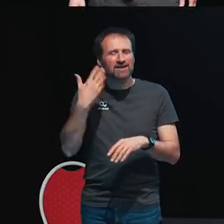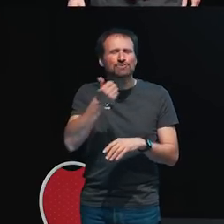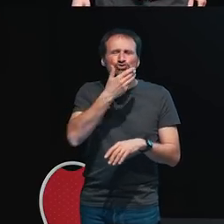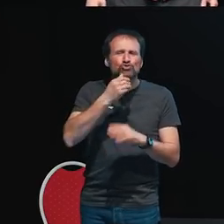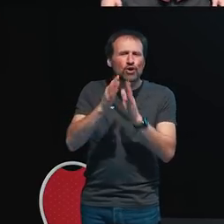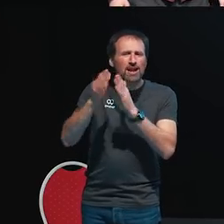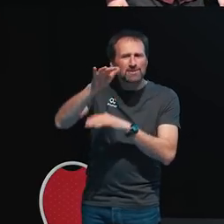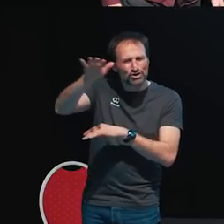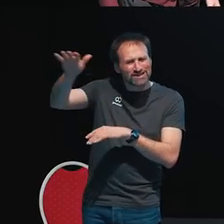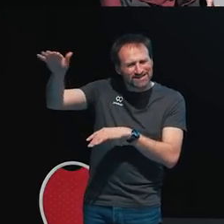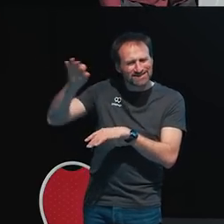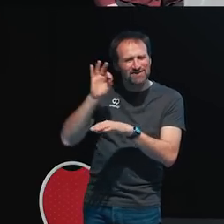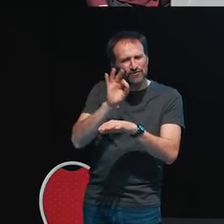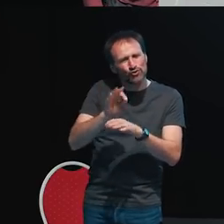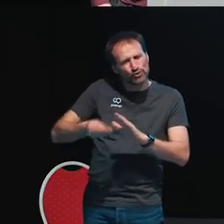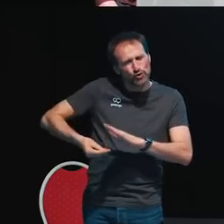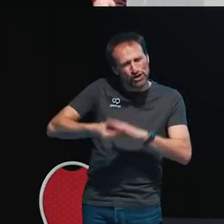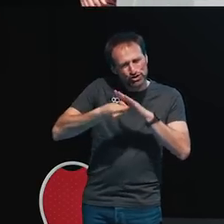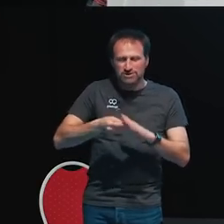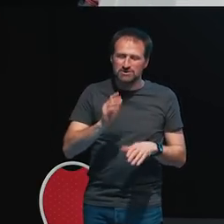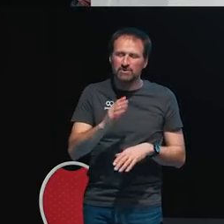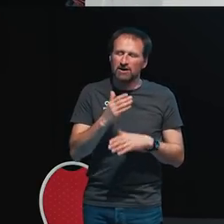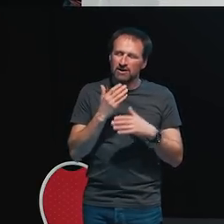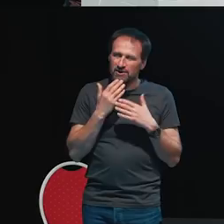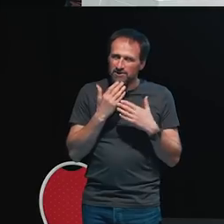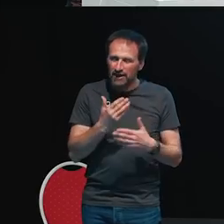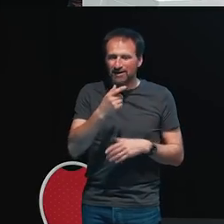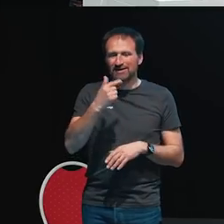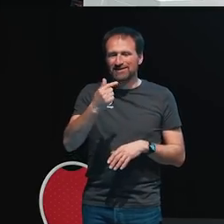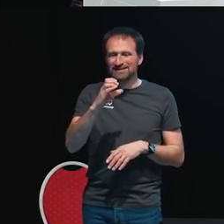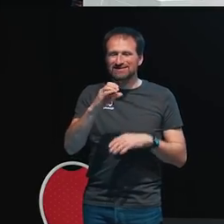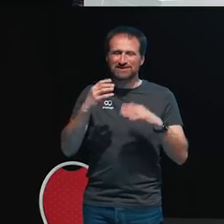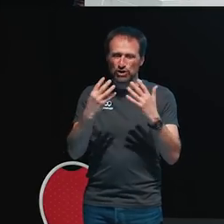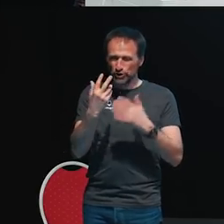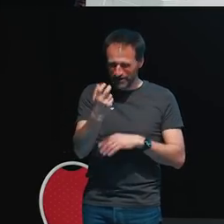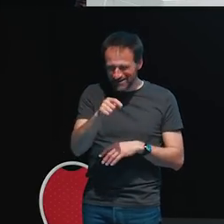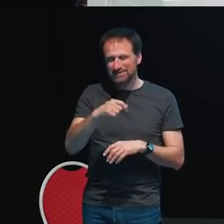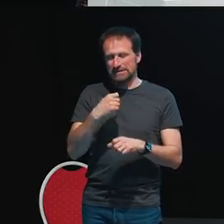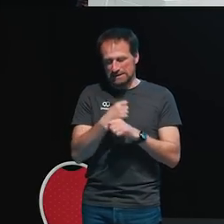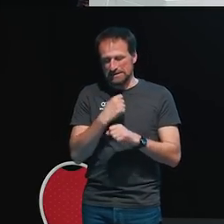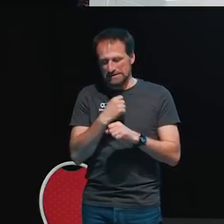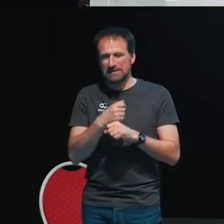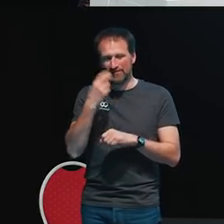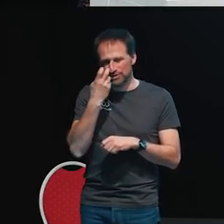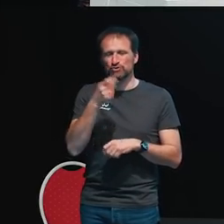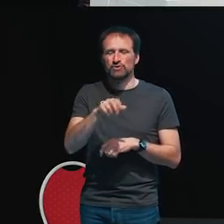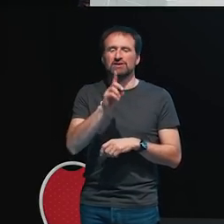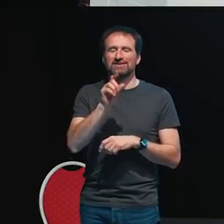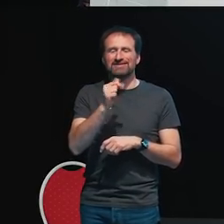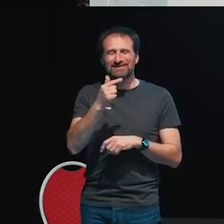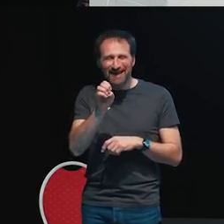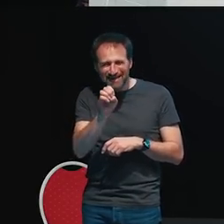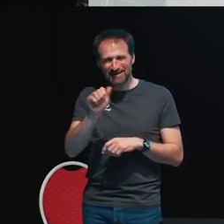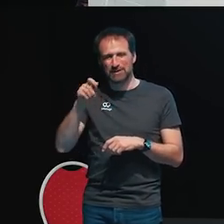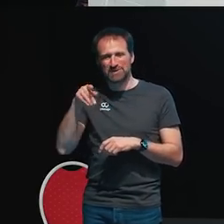there. Thankfully, TC39 is working on an updated date API, and that